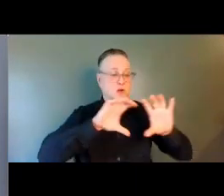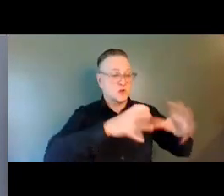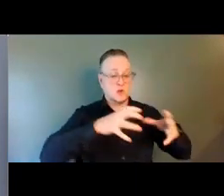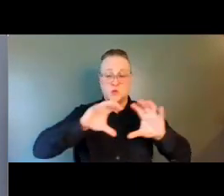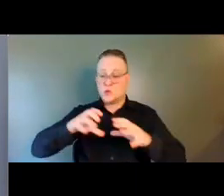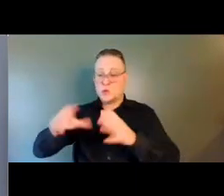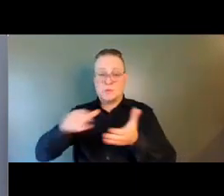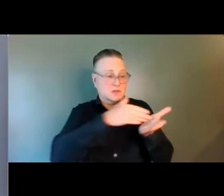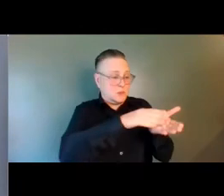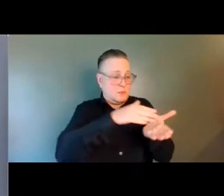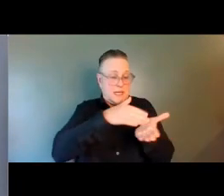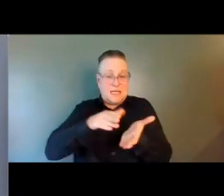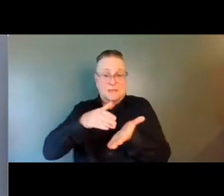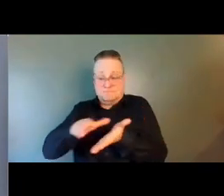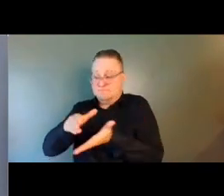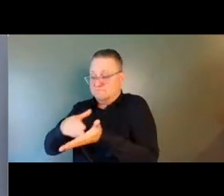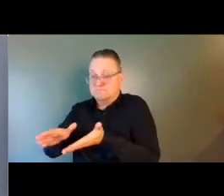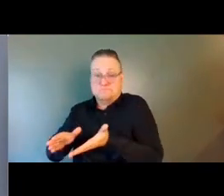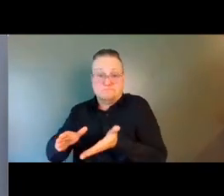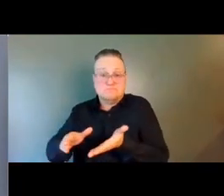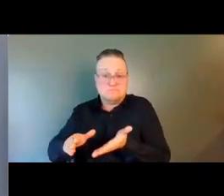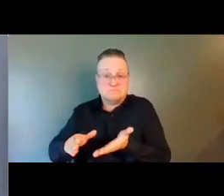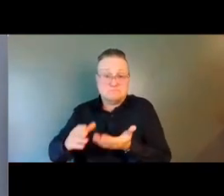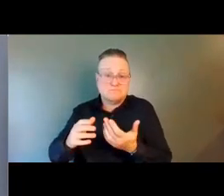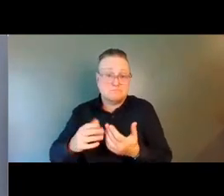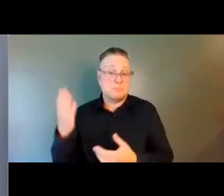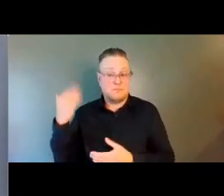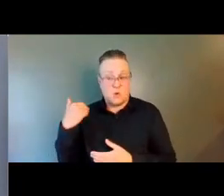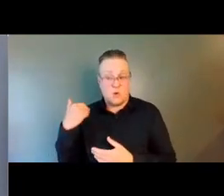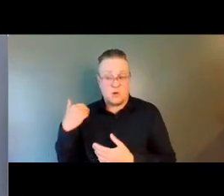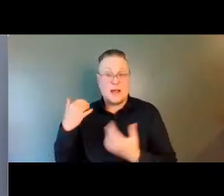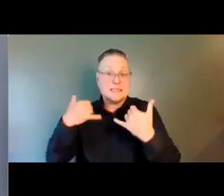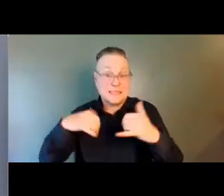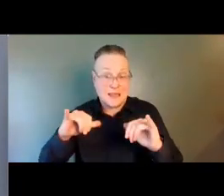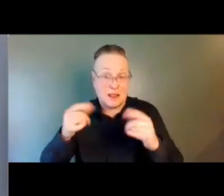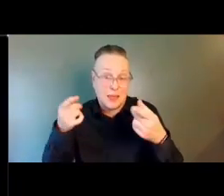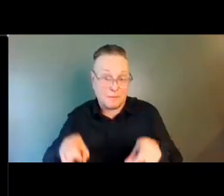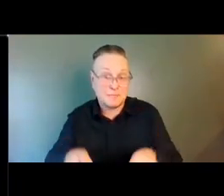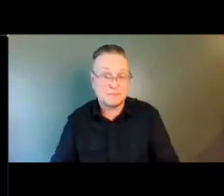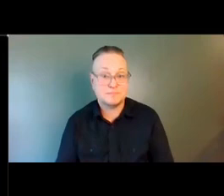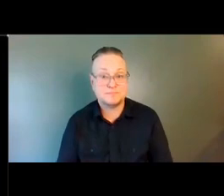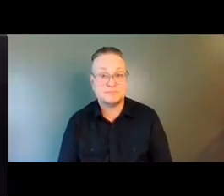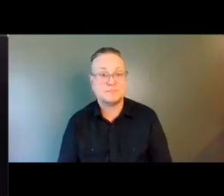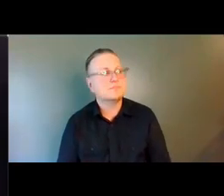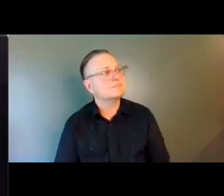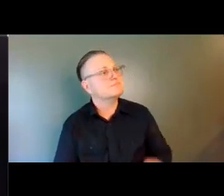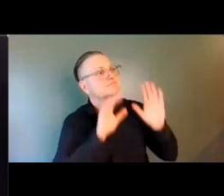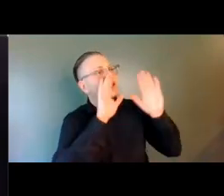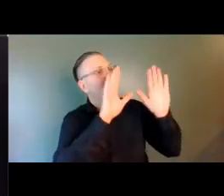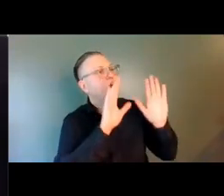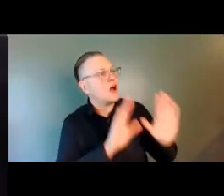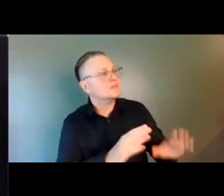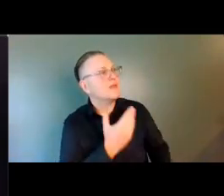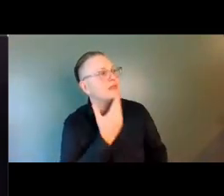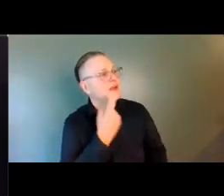were discriminated against in our society and are still being discriminated against in our society. Awesome. Thanks for your